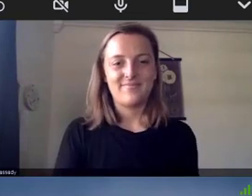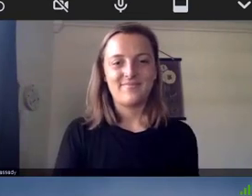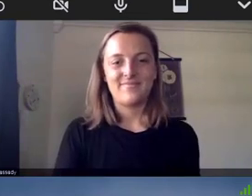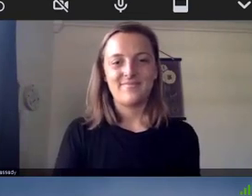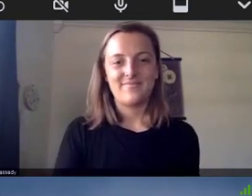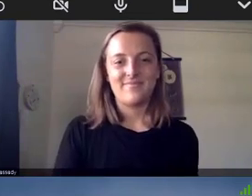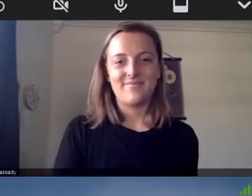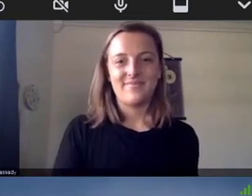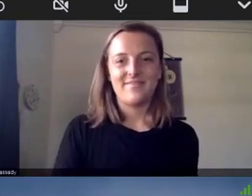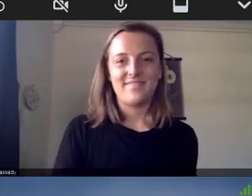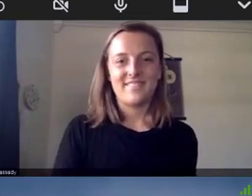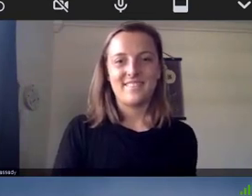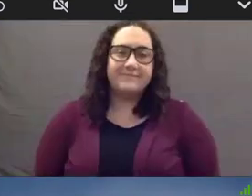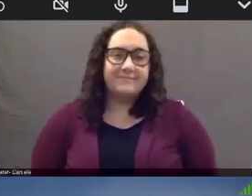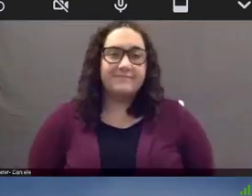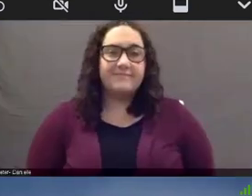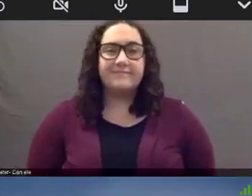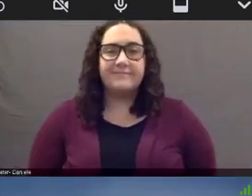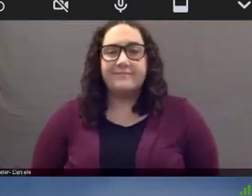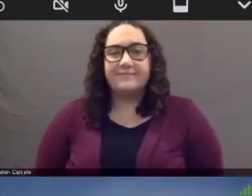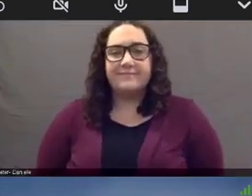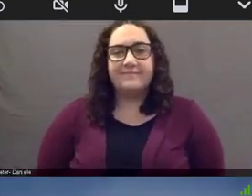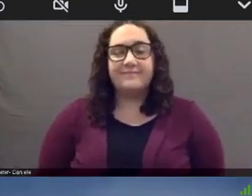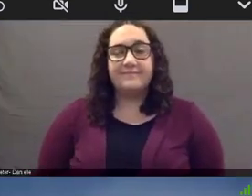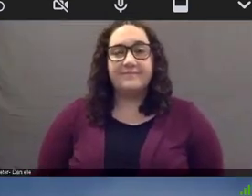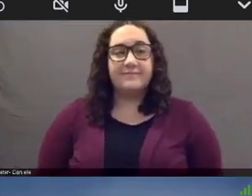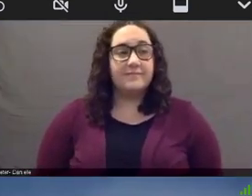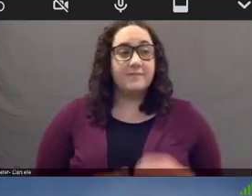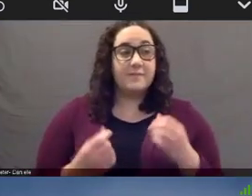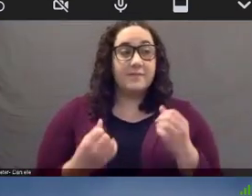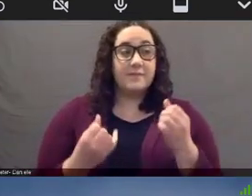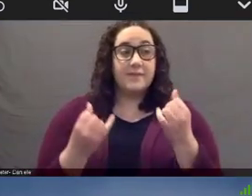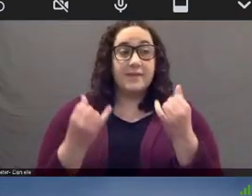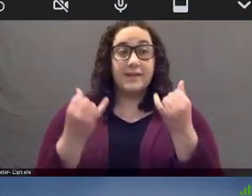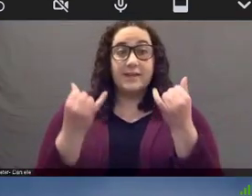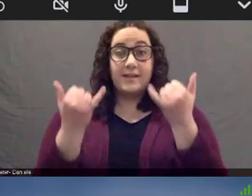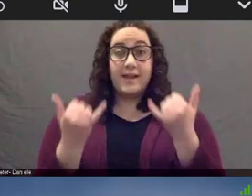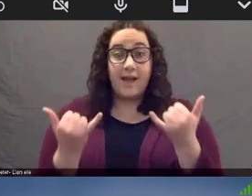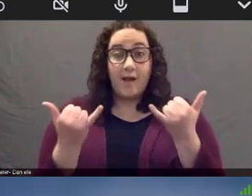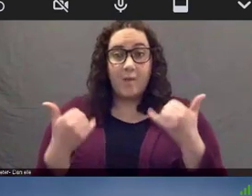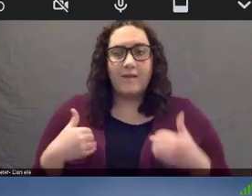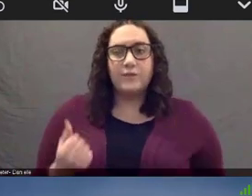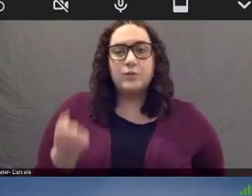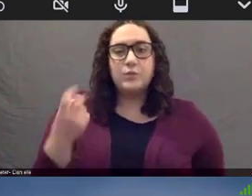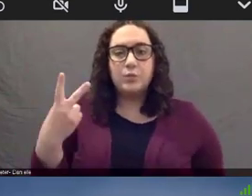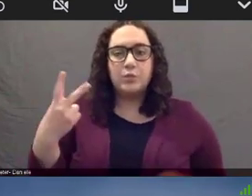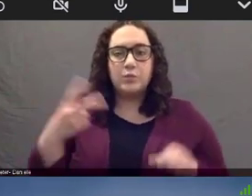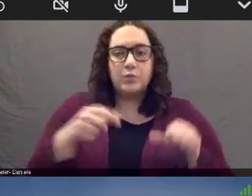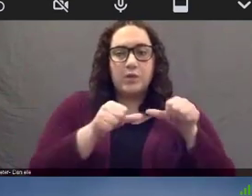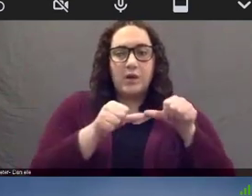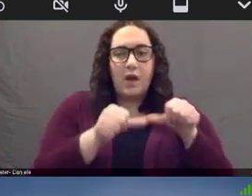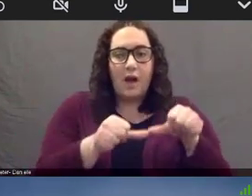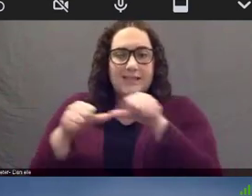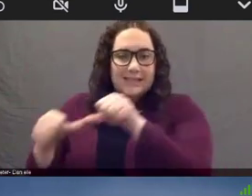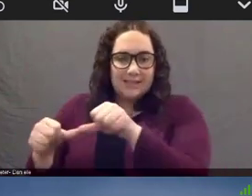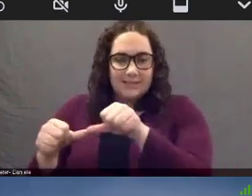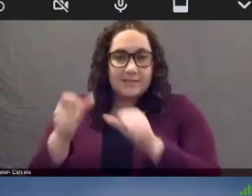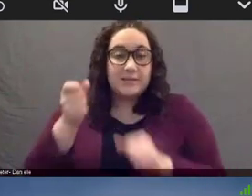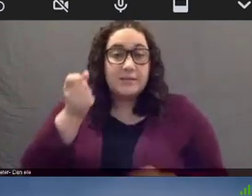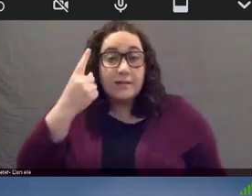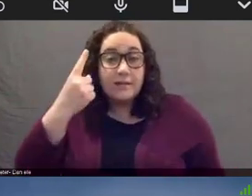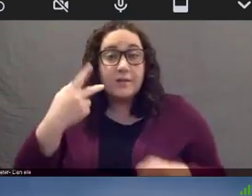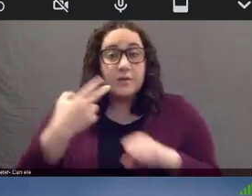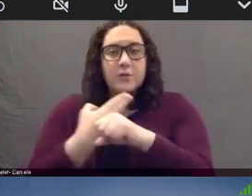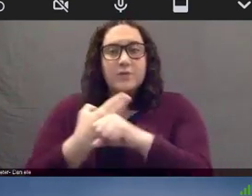this, I started with a second order ordinary differential equation. So because this was second order, which means, so it was,